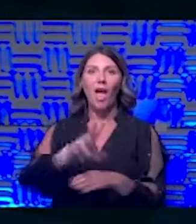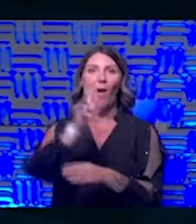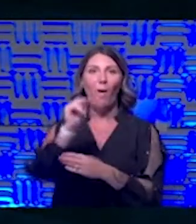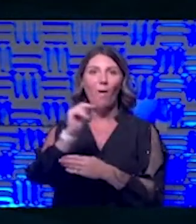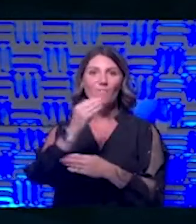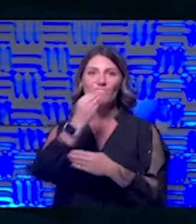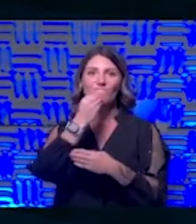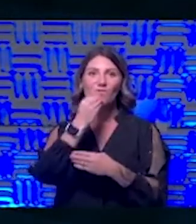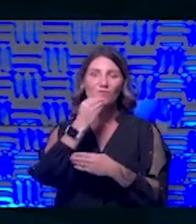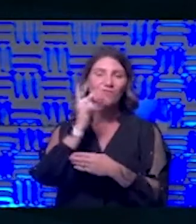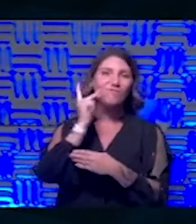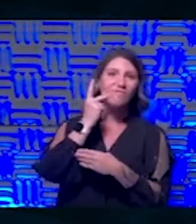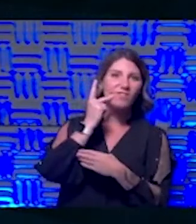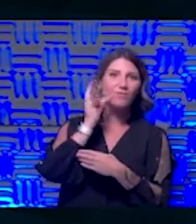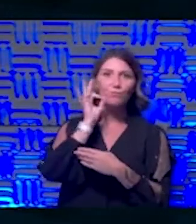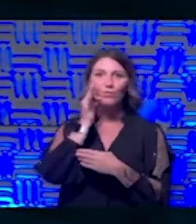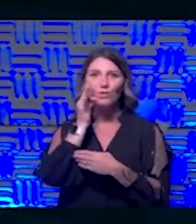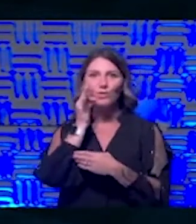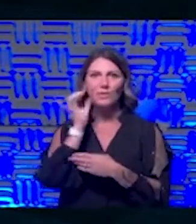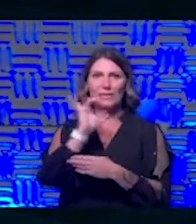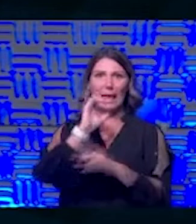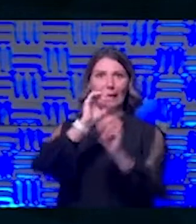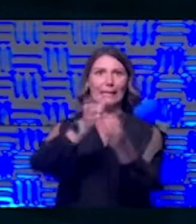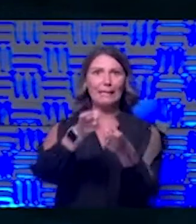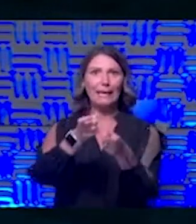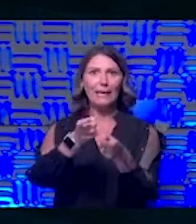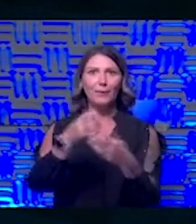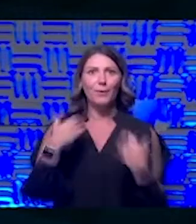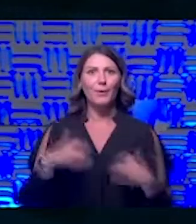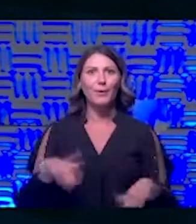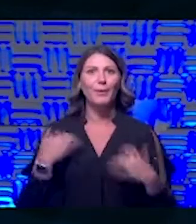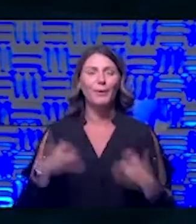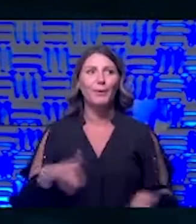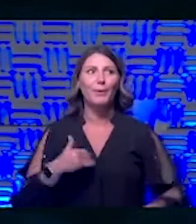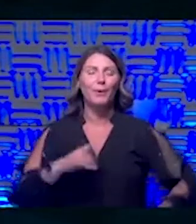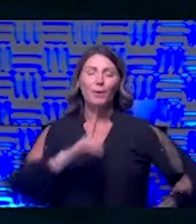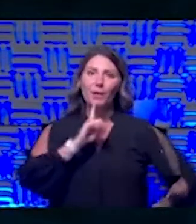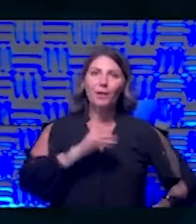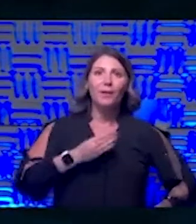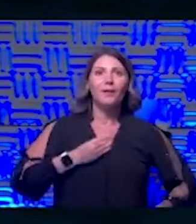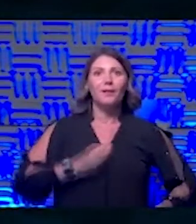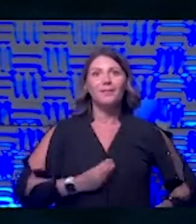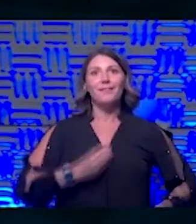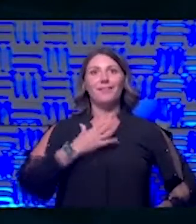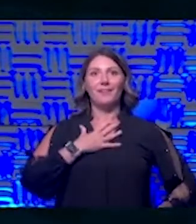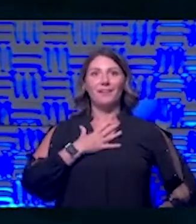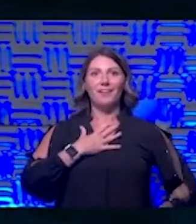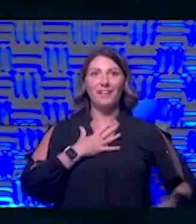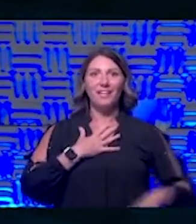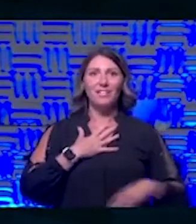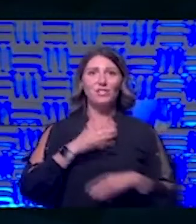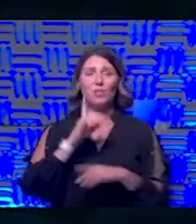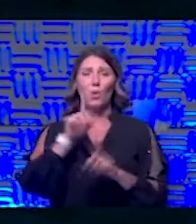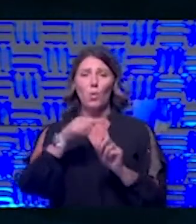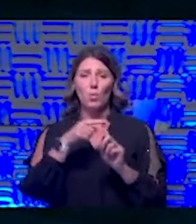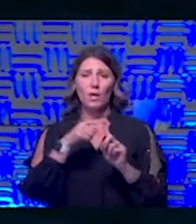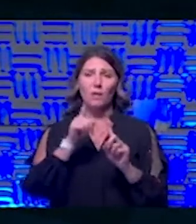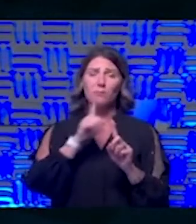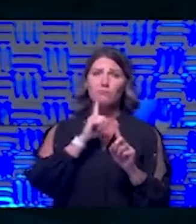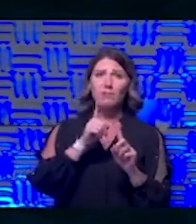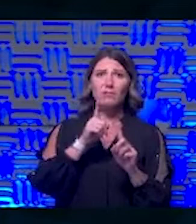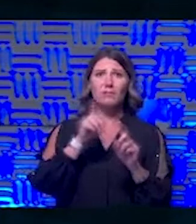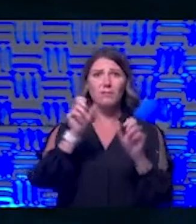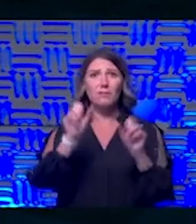was like a gift. I couldn't, and so the bar's been set low in terms of what really